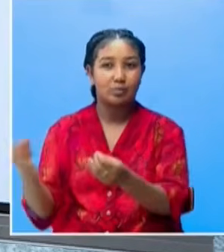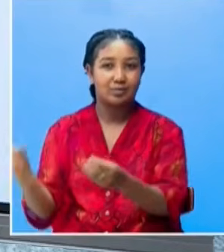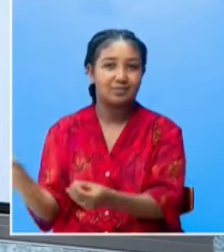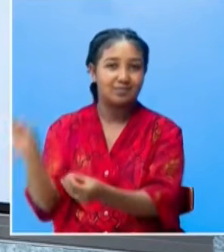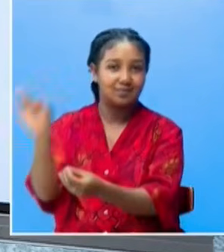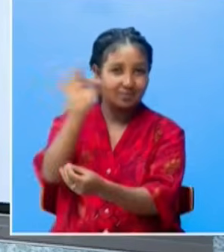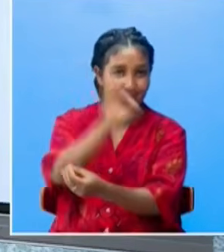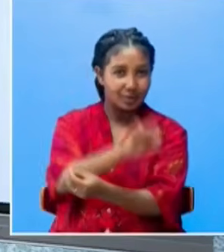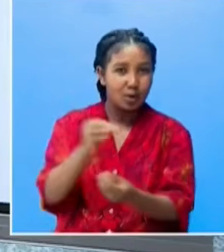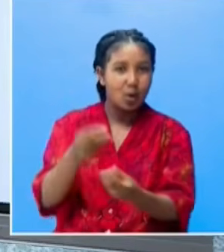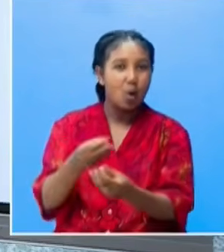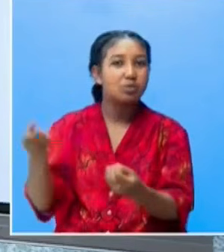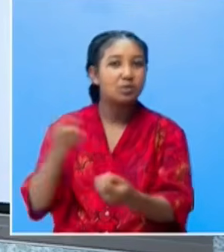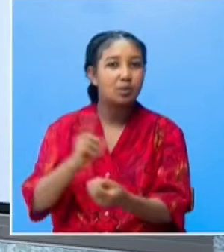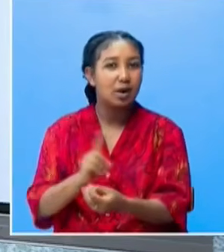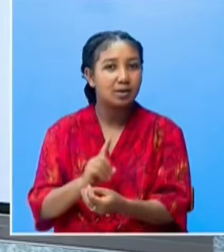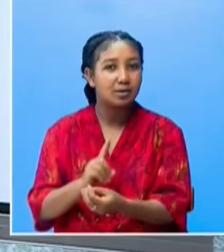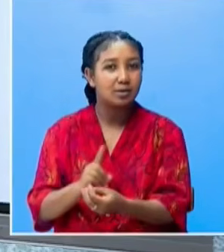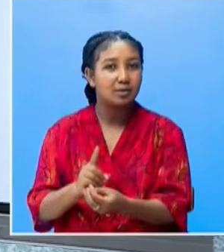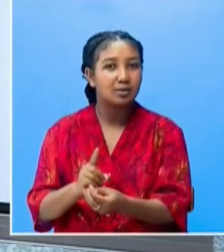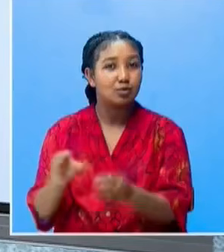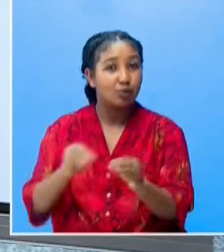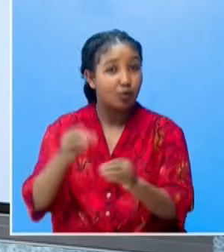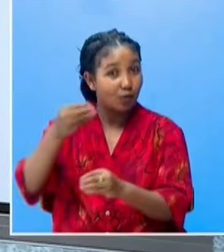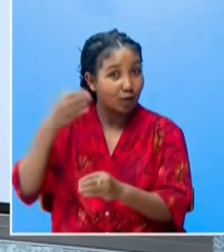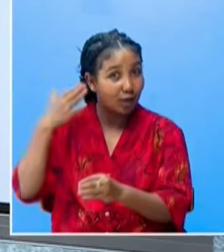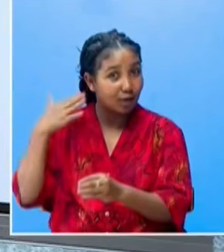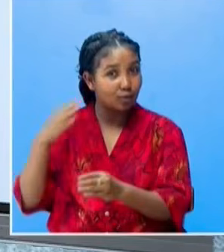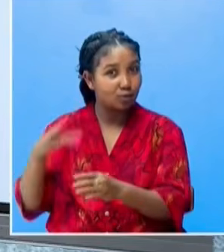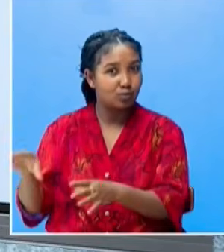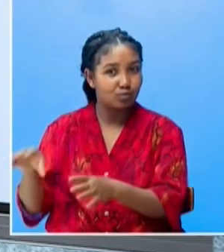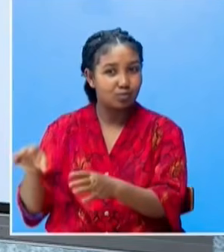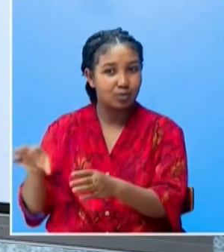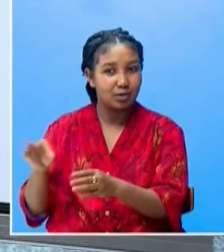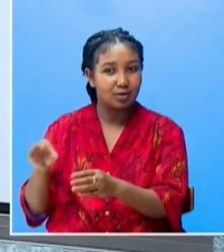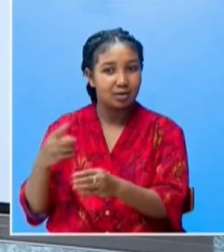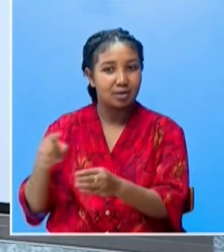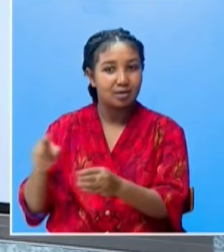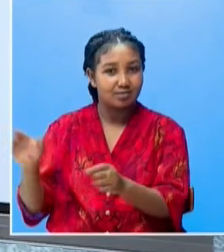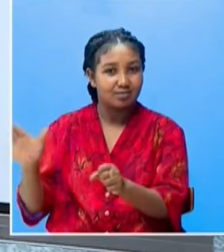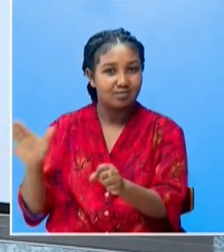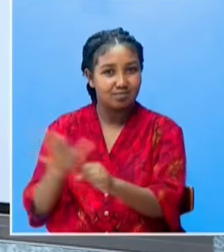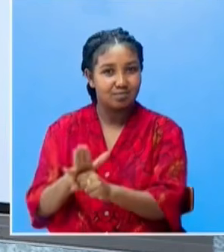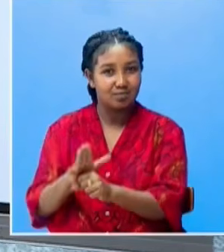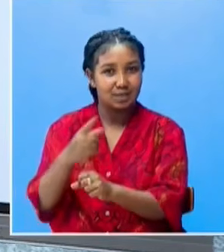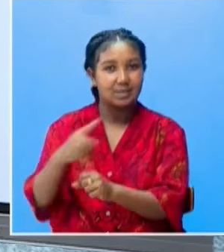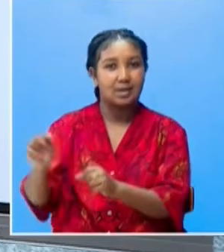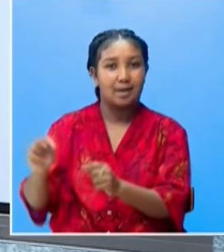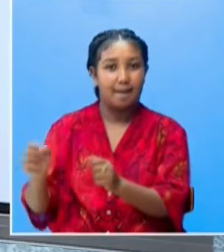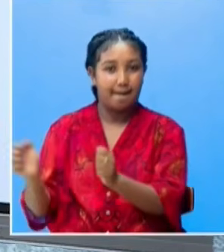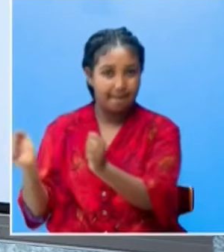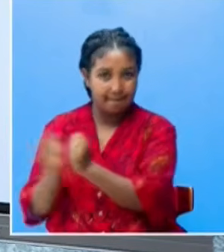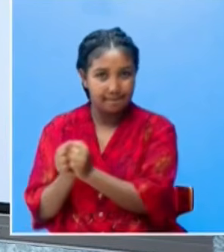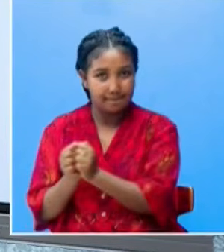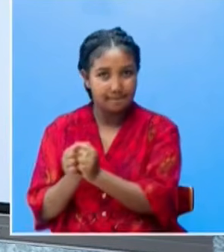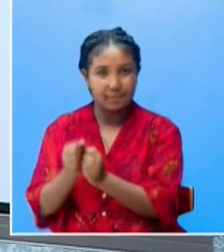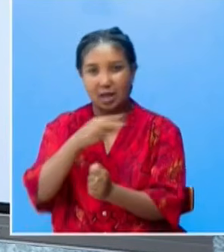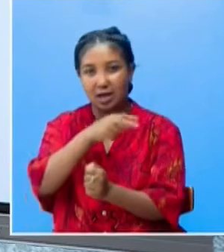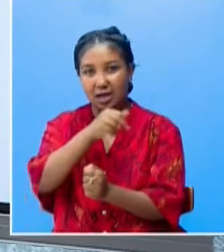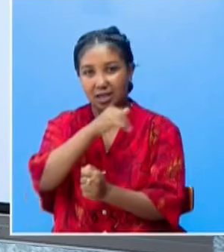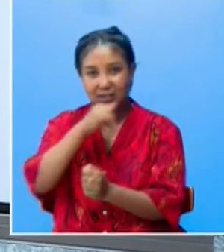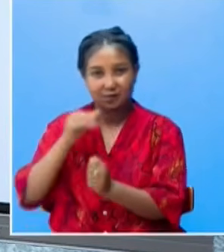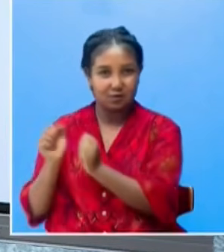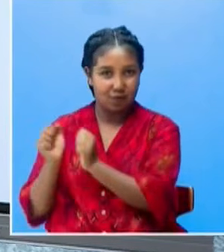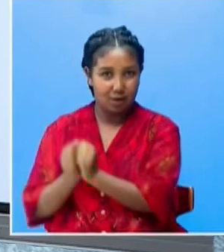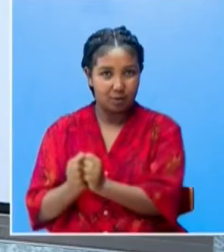So our object is what? Don't forget to bring the definite article and the adjective, all